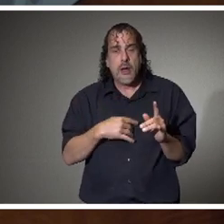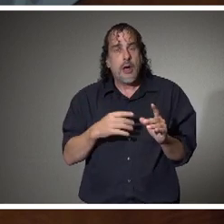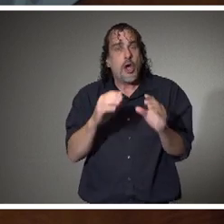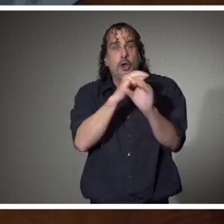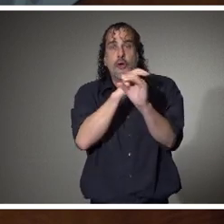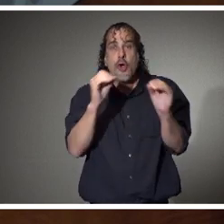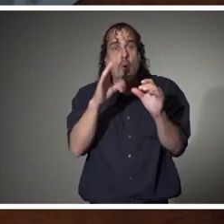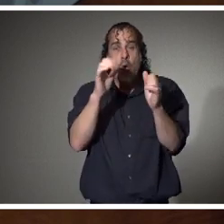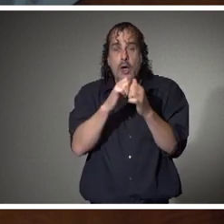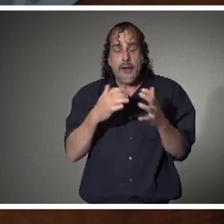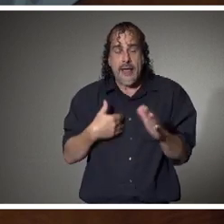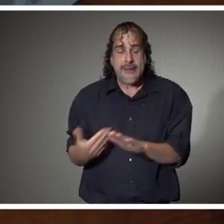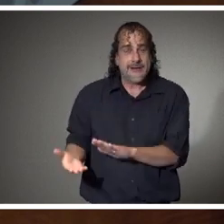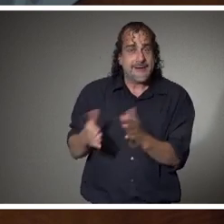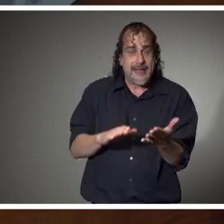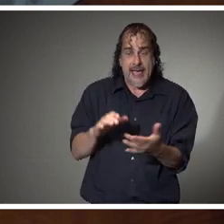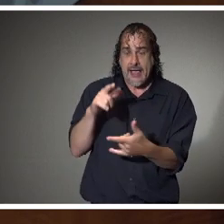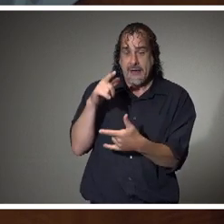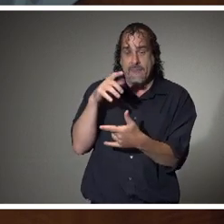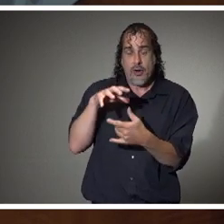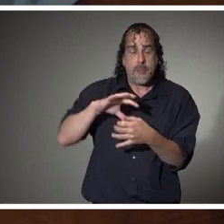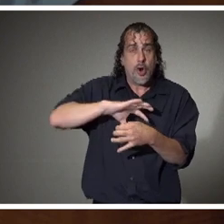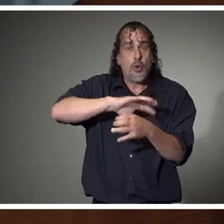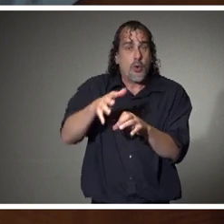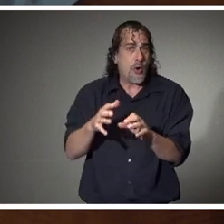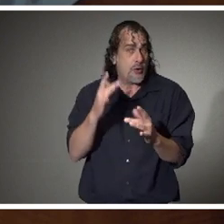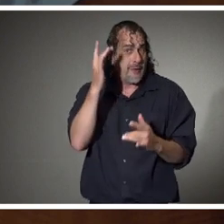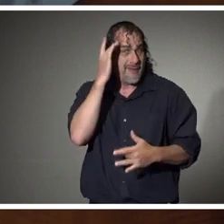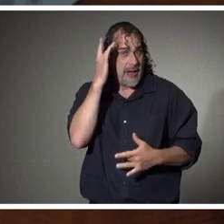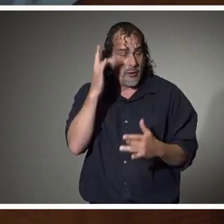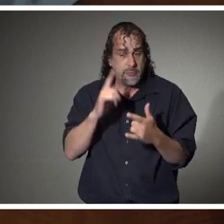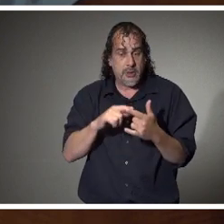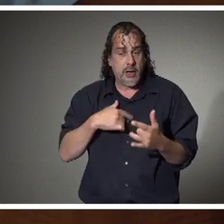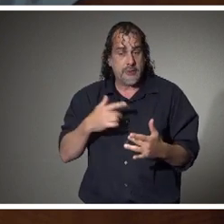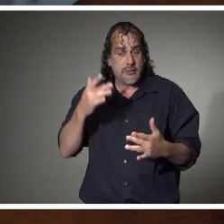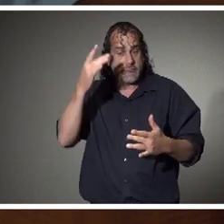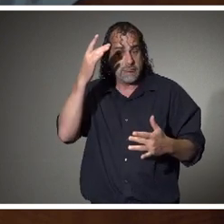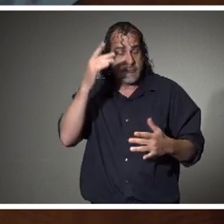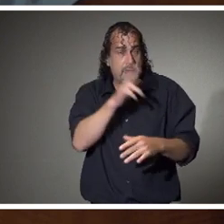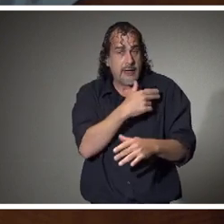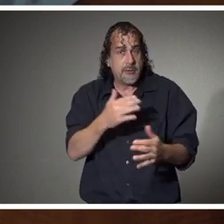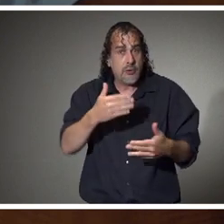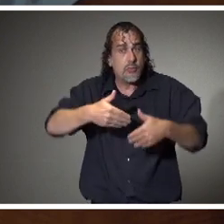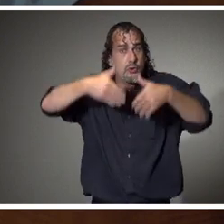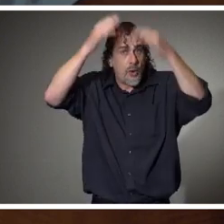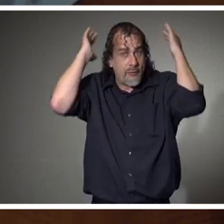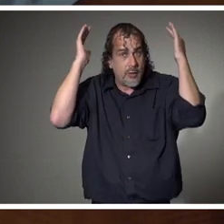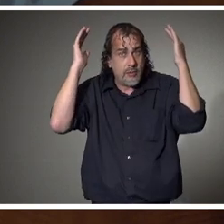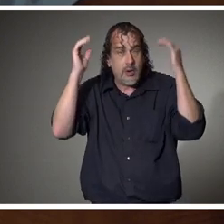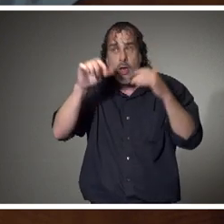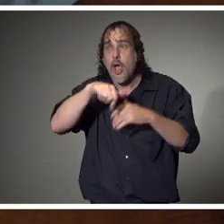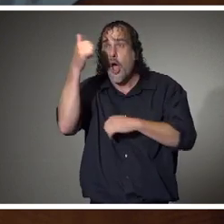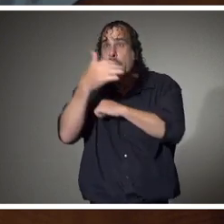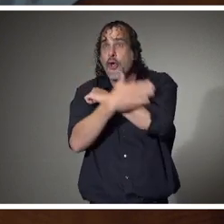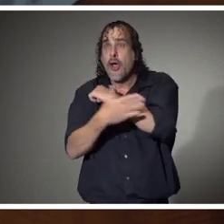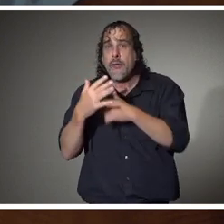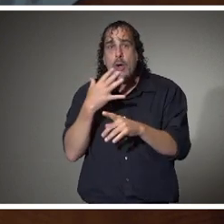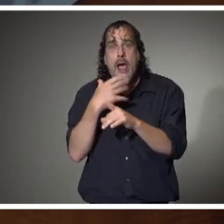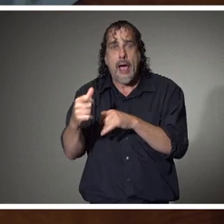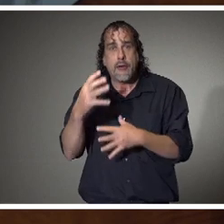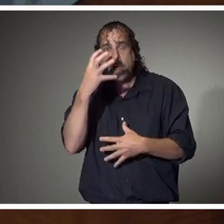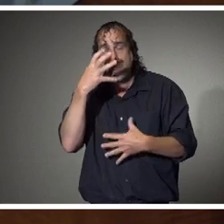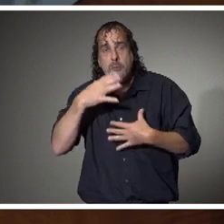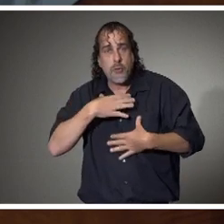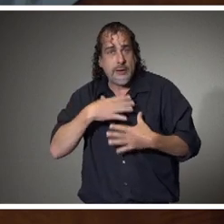has died from coronavirus because our hospital system was overwhelmed. In other countries, they ran out of ventilators. In